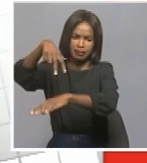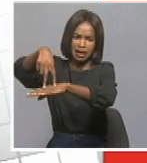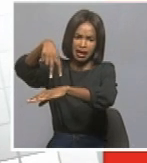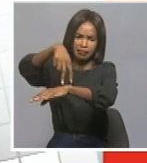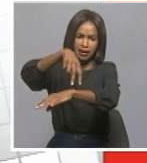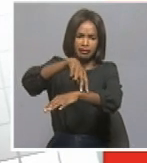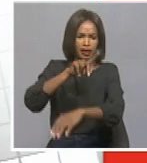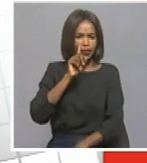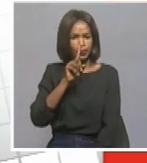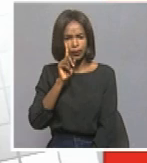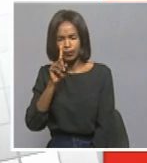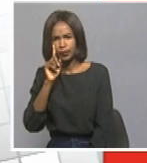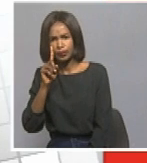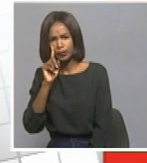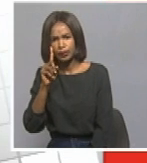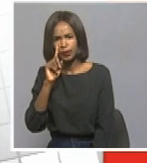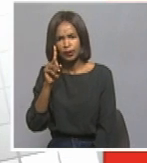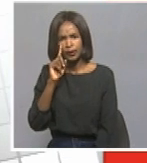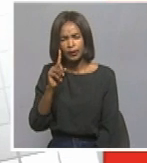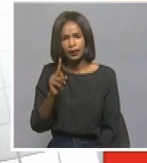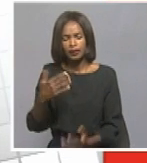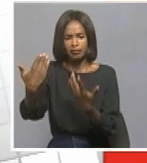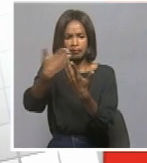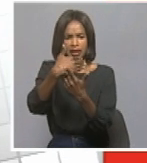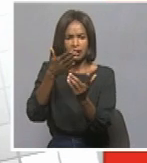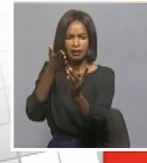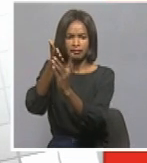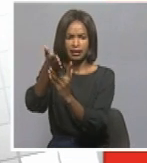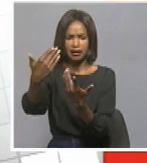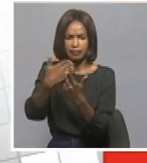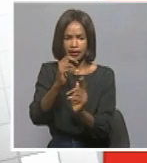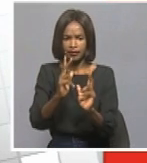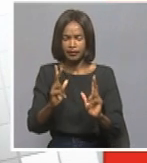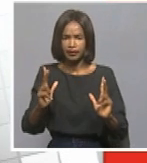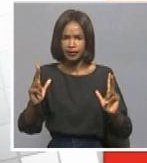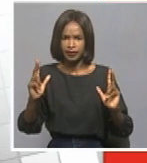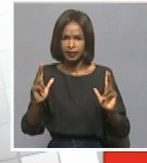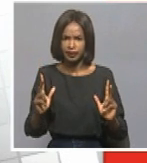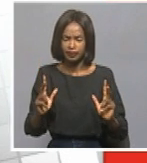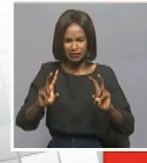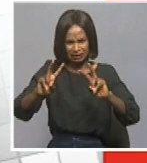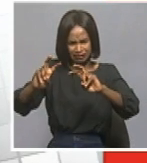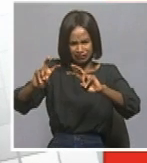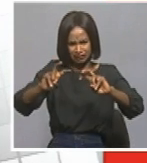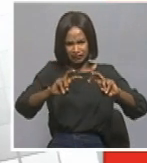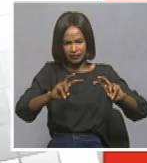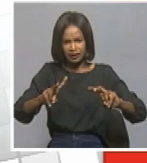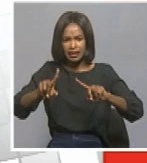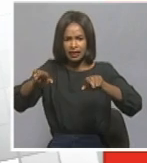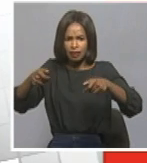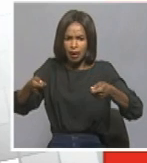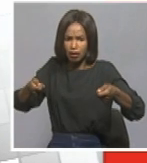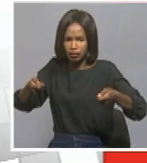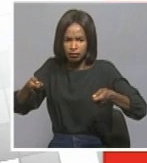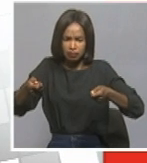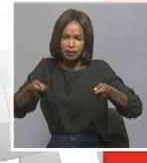are ensuring the smooth entry and exit of people, and then most importantly, the cargo that is coming